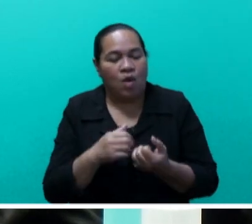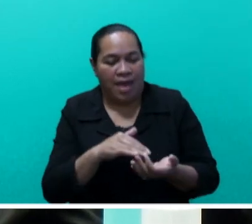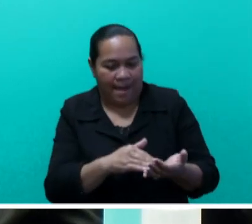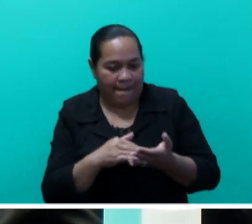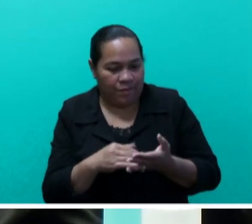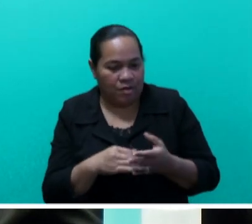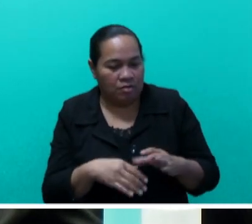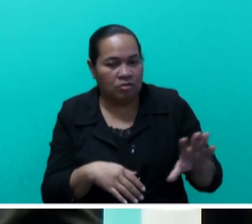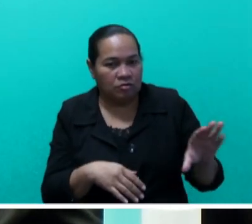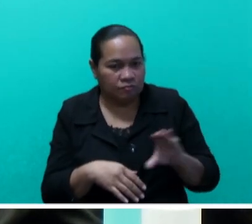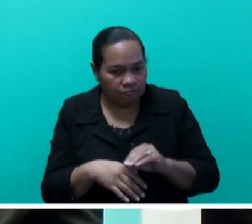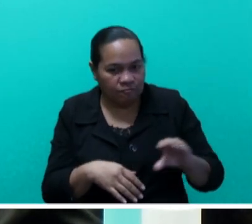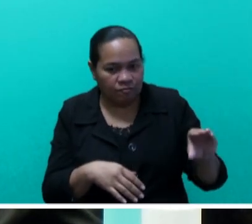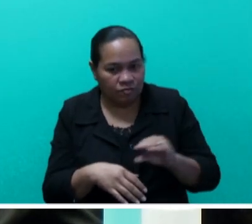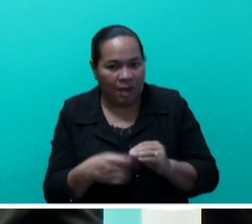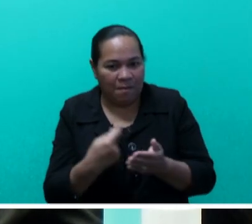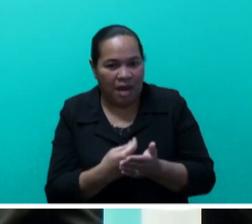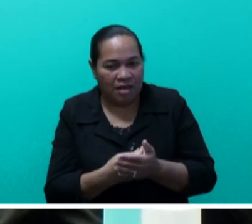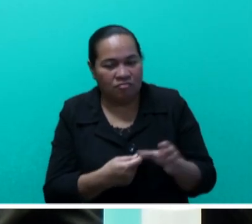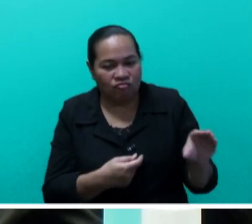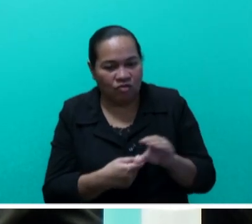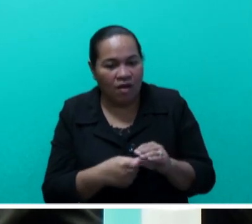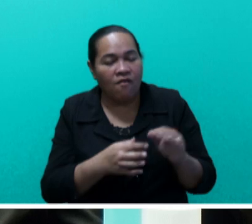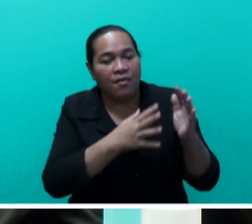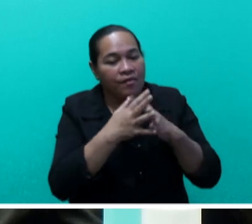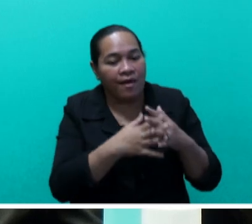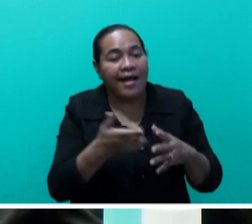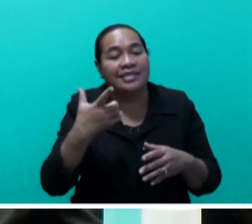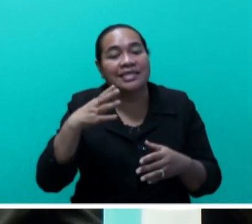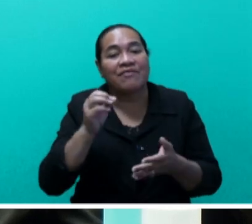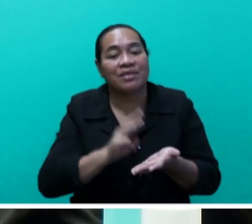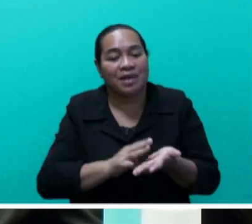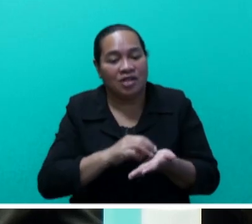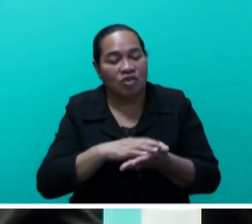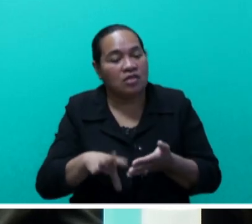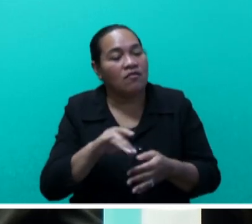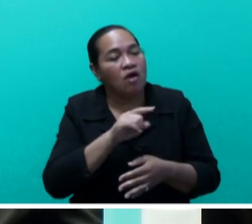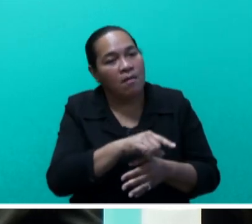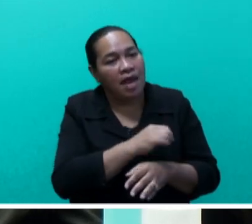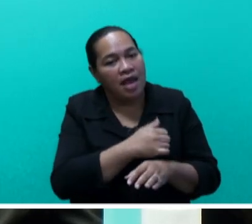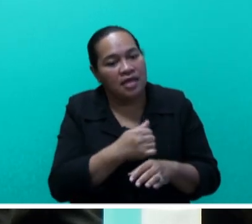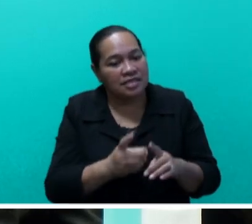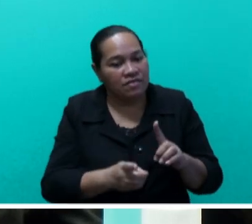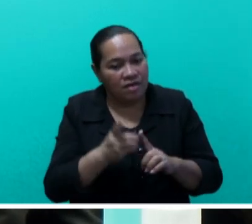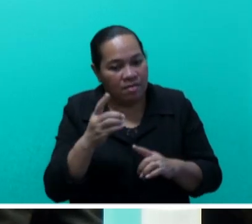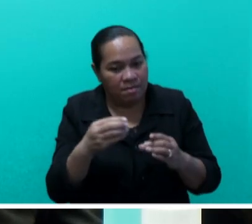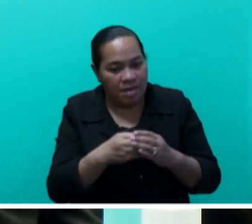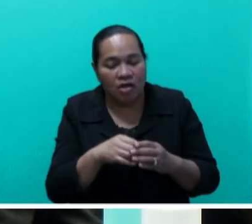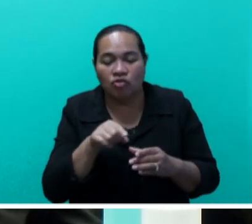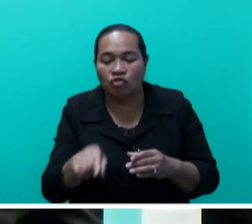a very concessional financing of US $70 million from the Asian Development Bank through the budget support